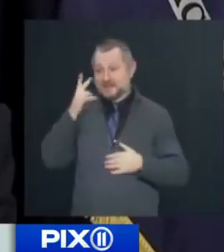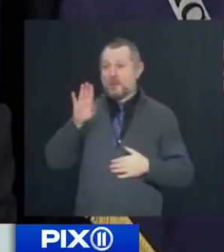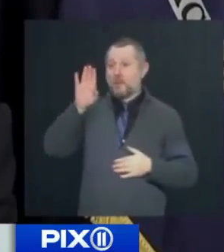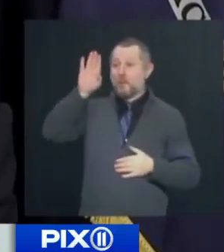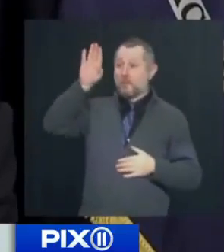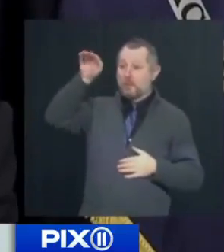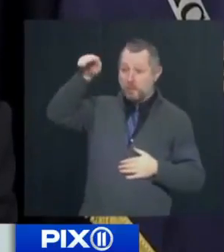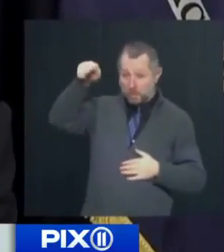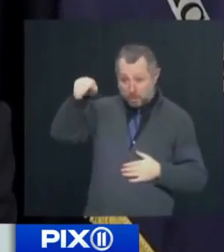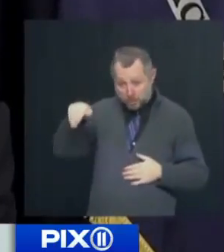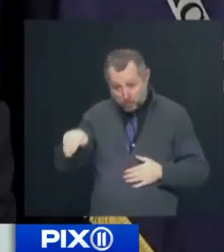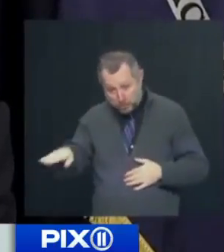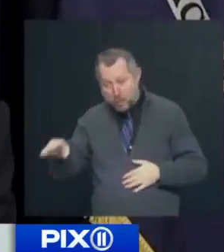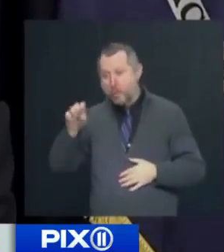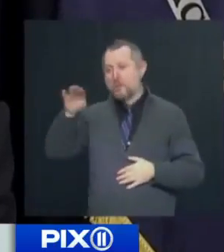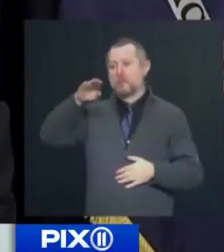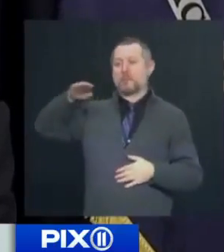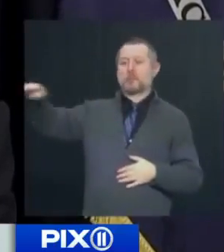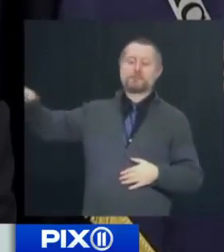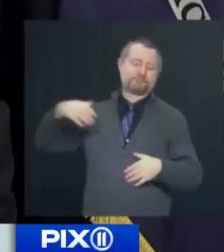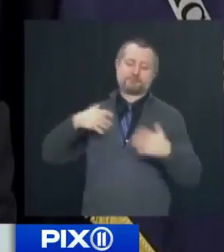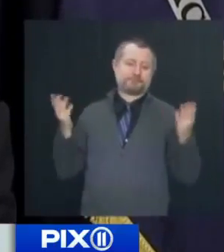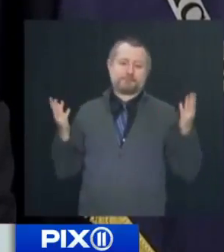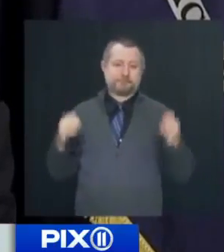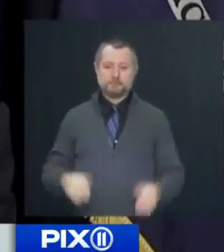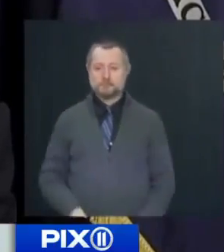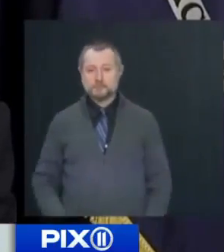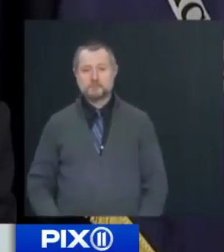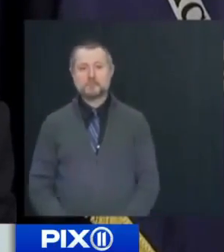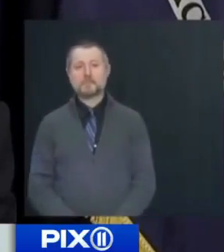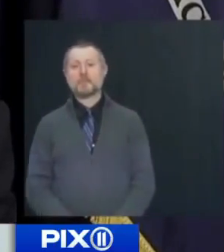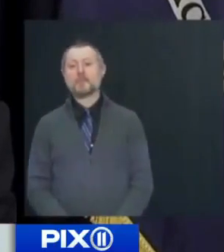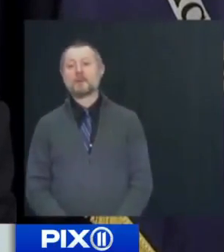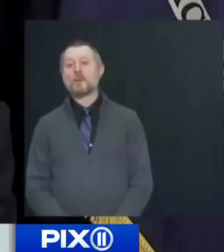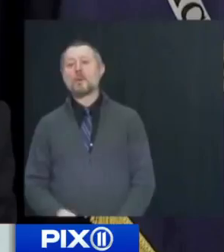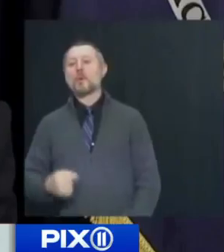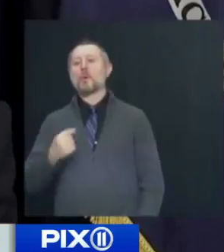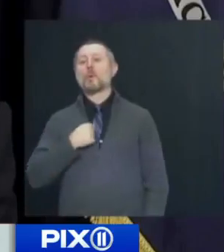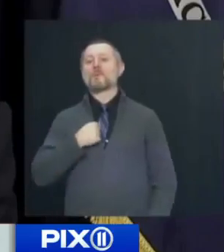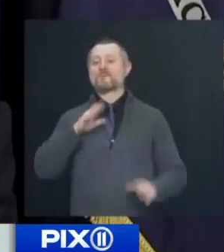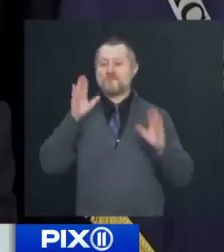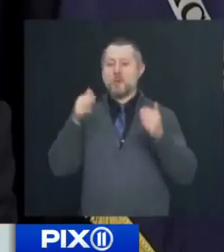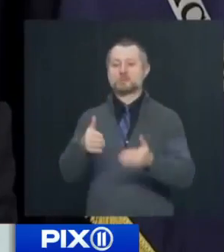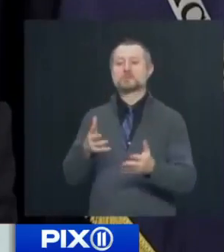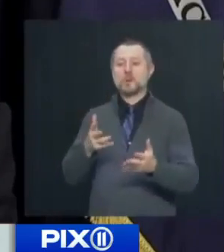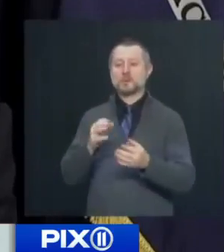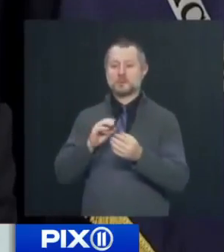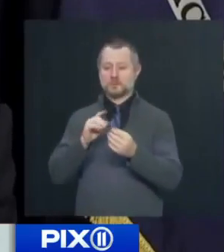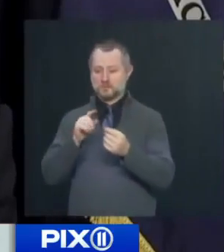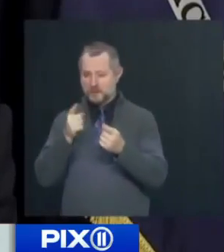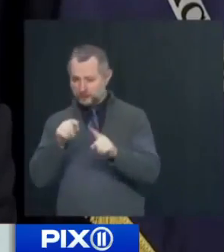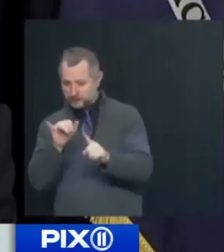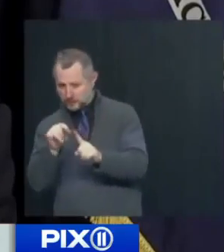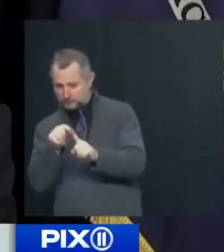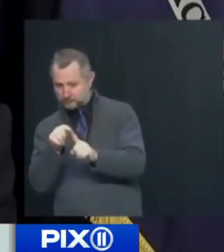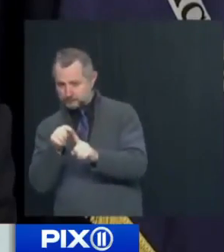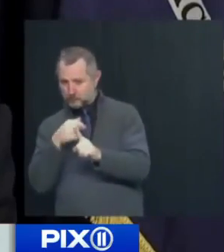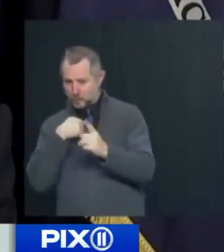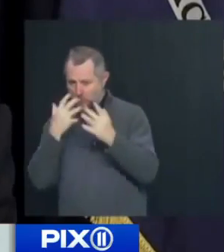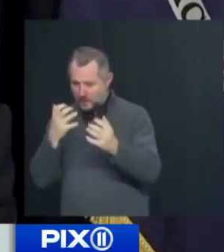reduction. Frankly, we're looking at the opposite situation. We are looking at